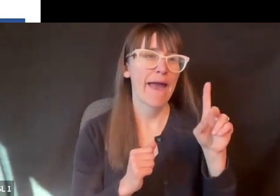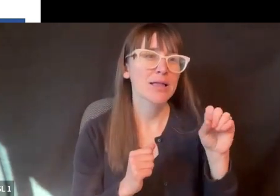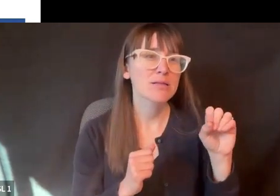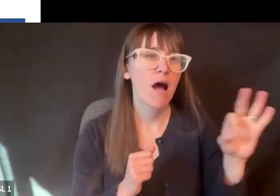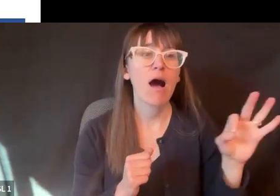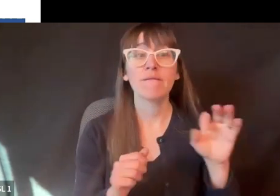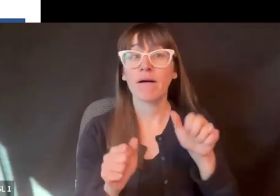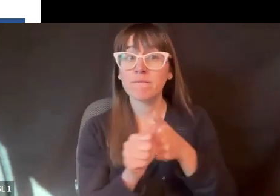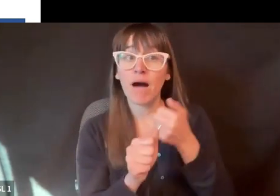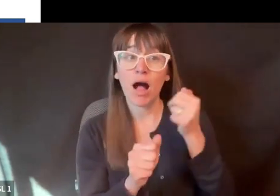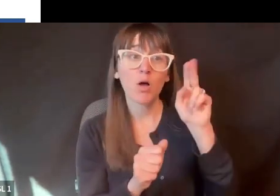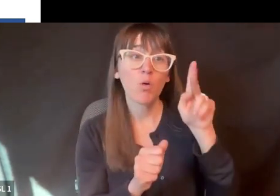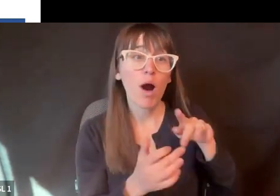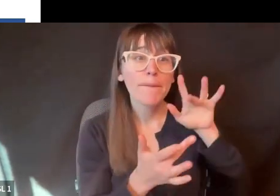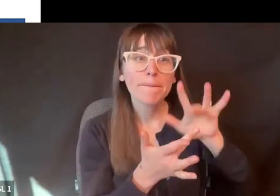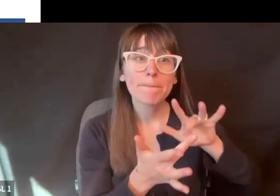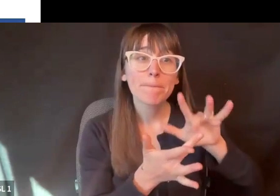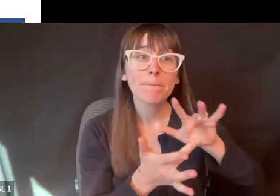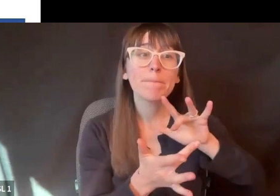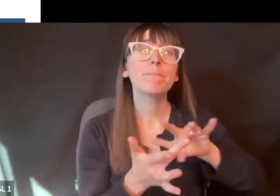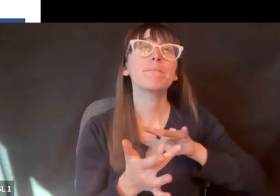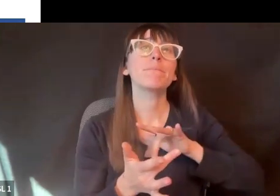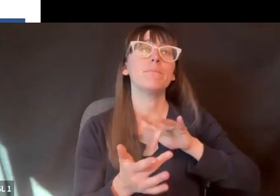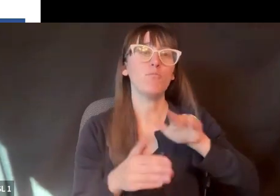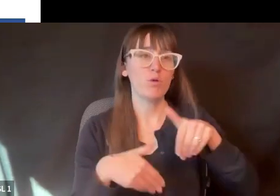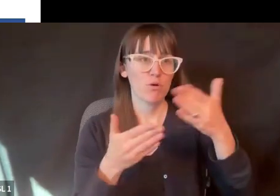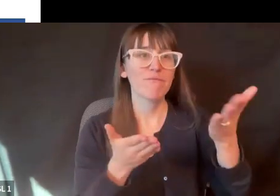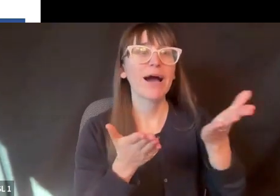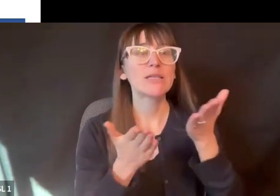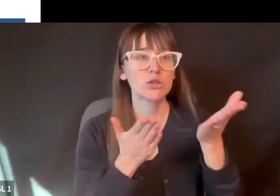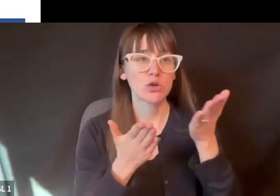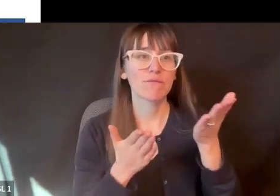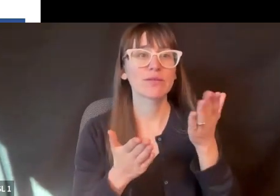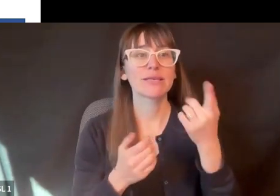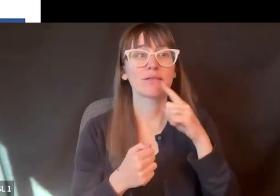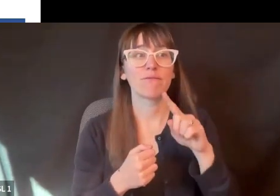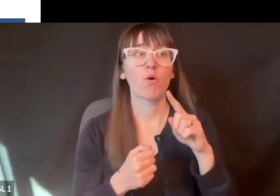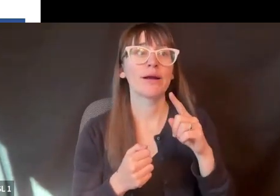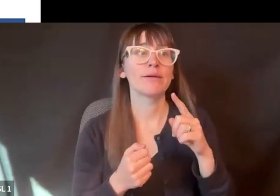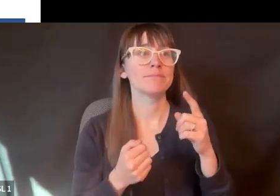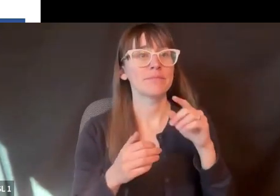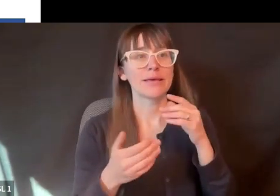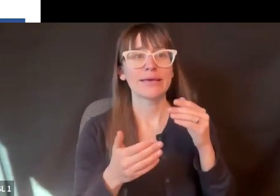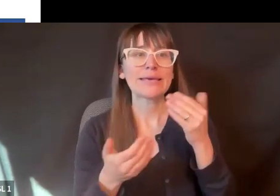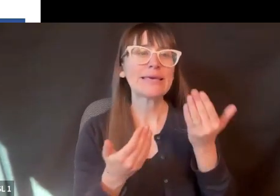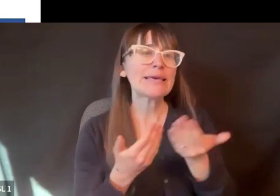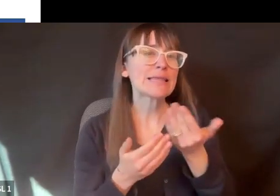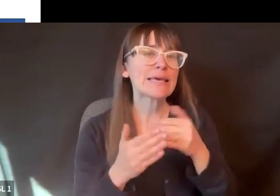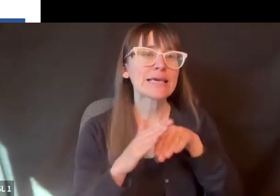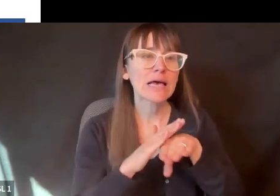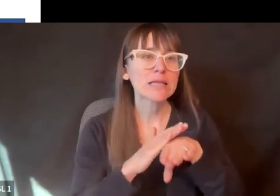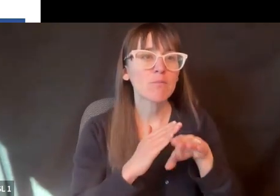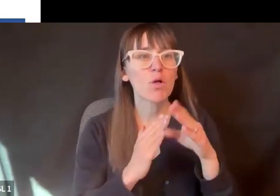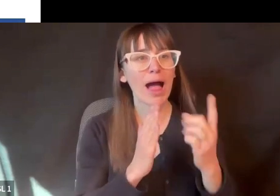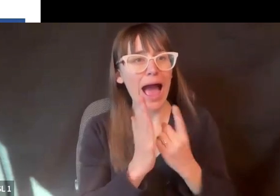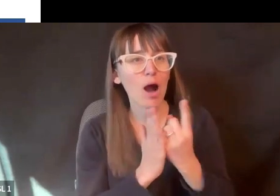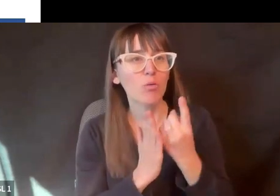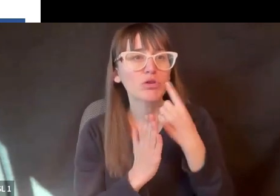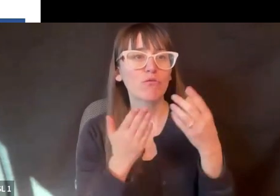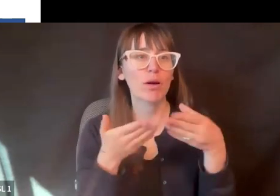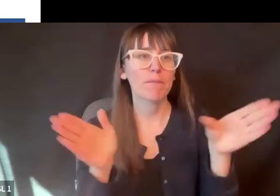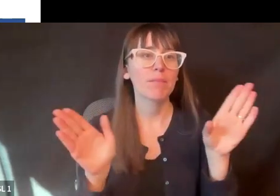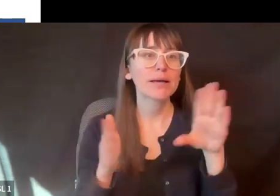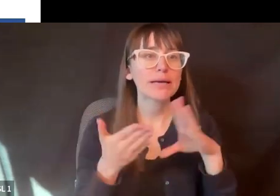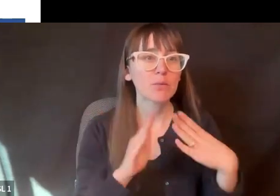need to the warm handoff. We provide follow-up. We provide these services in hours that are convenient and easily accessible to